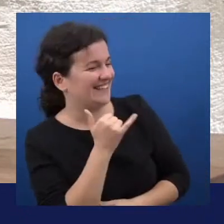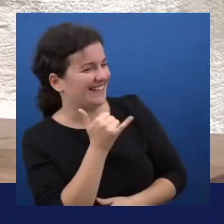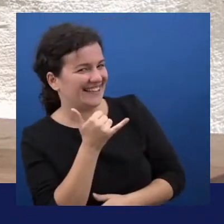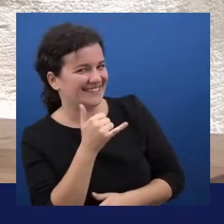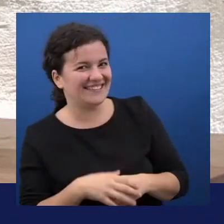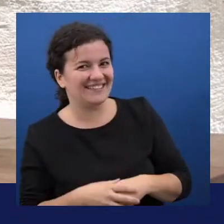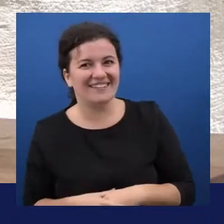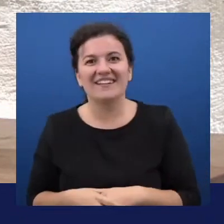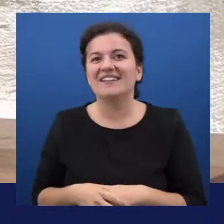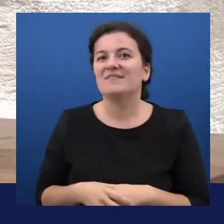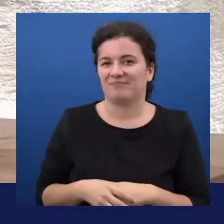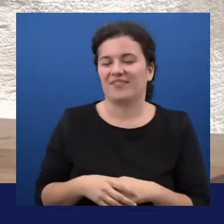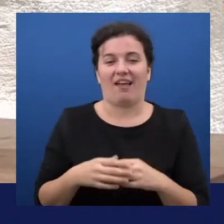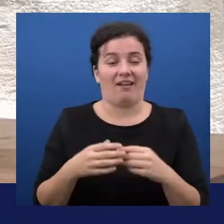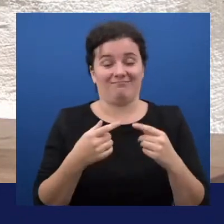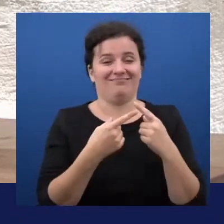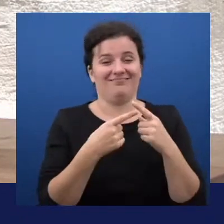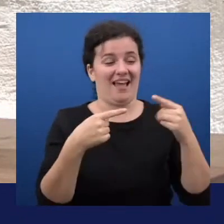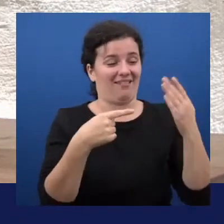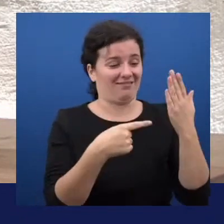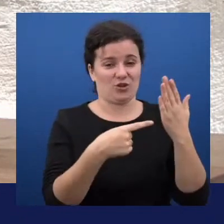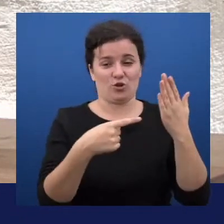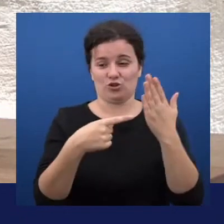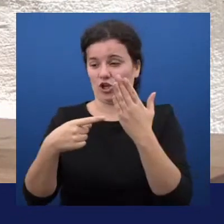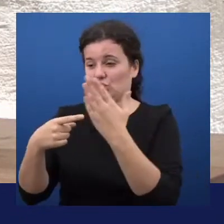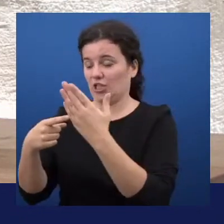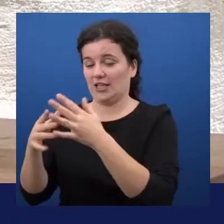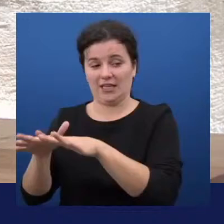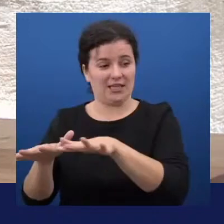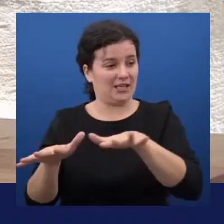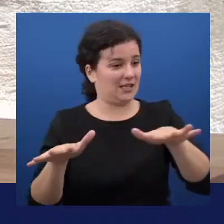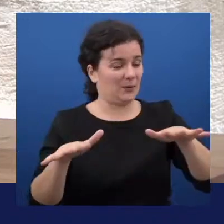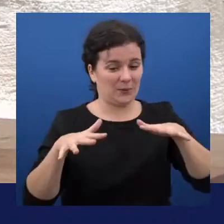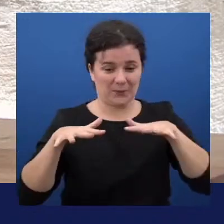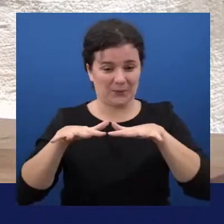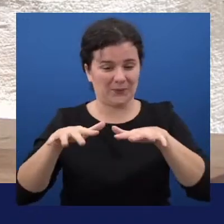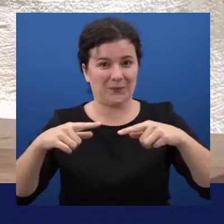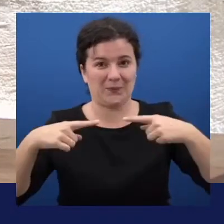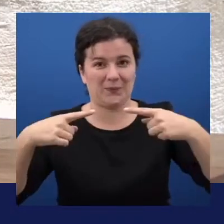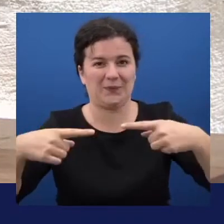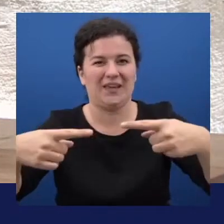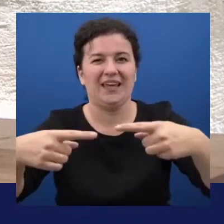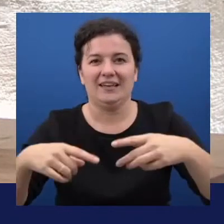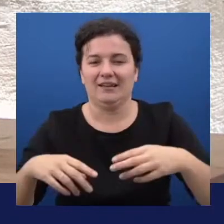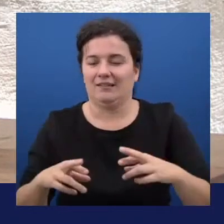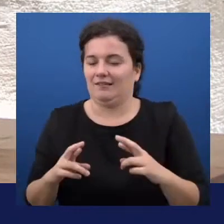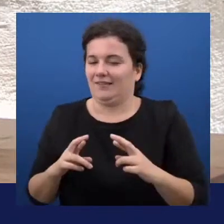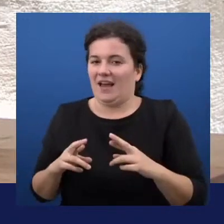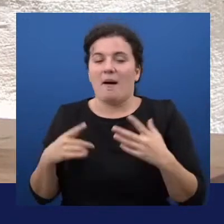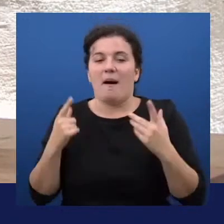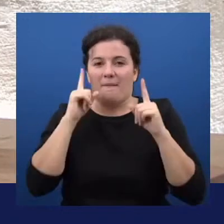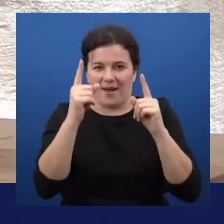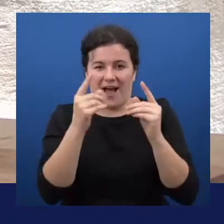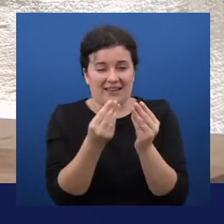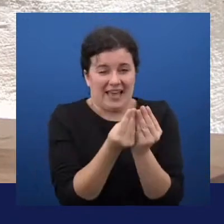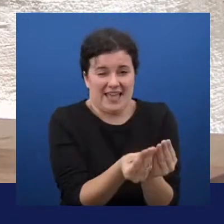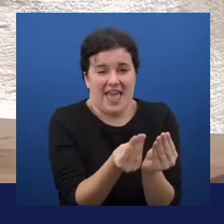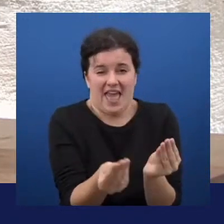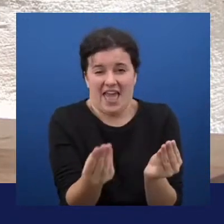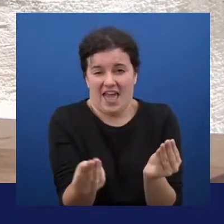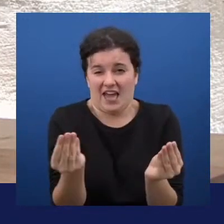all Richard technologies. online that we can Yeah, I wish that was true, friend, but Hey, the Richard. pile of gadgets involved in you making all doing? this